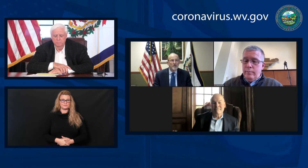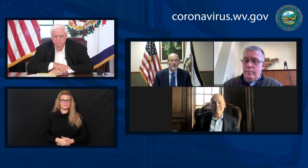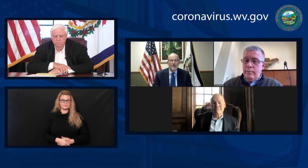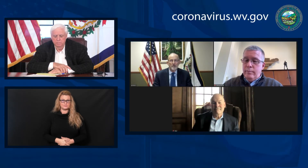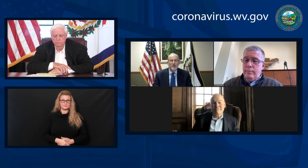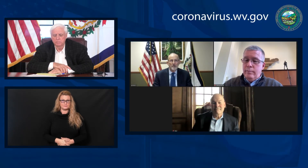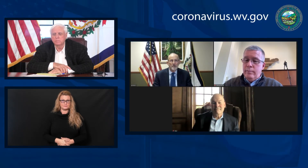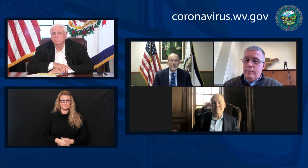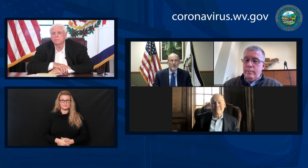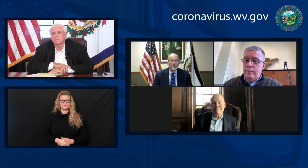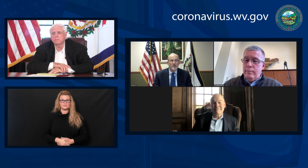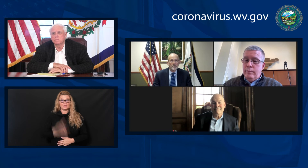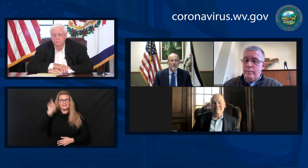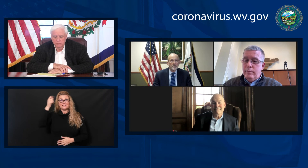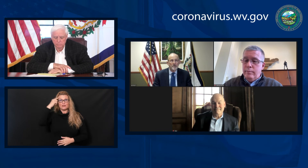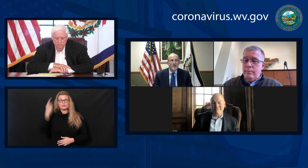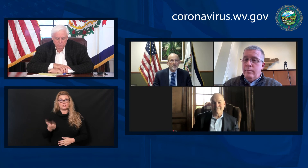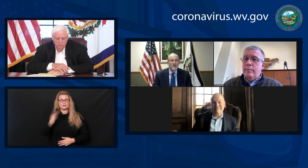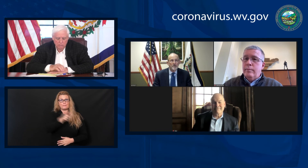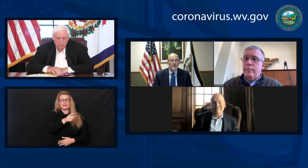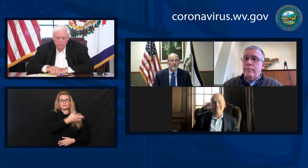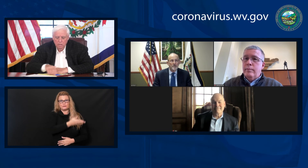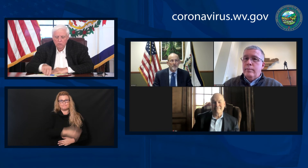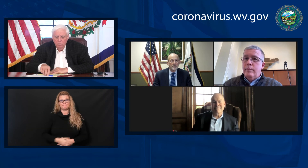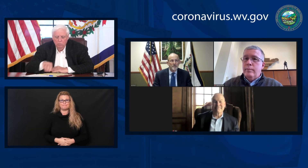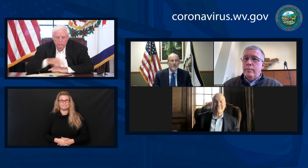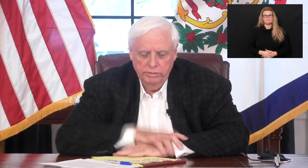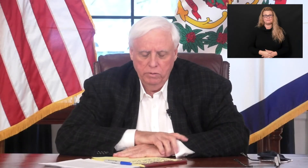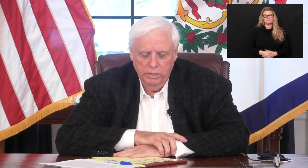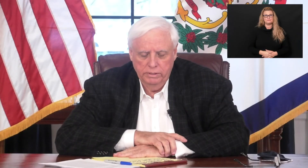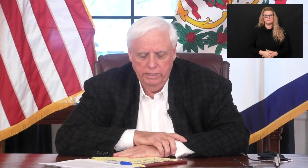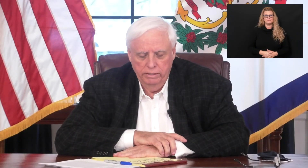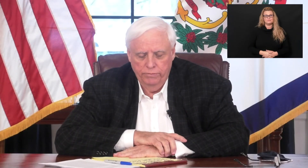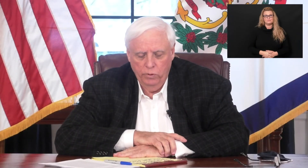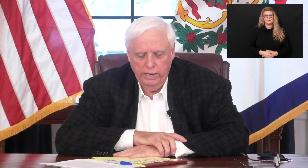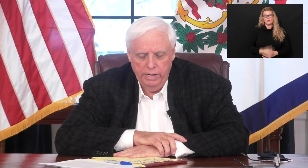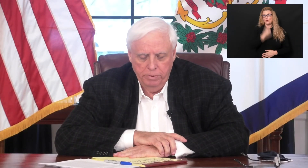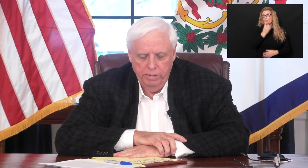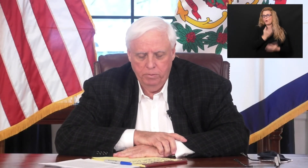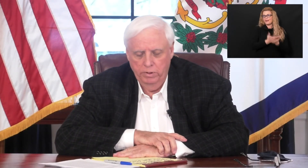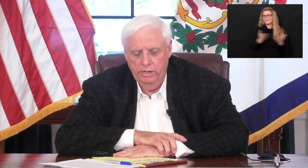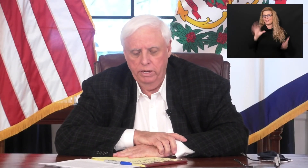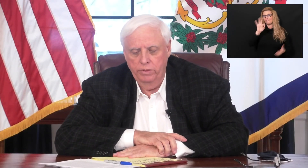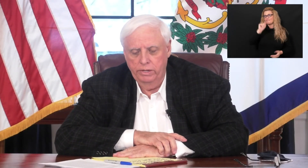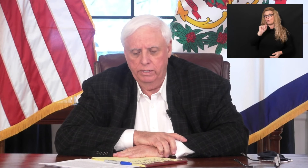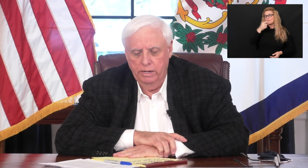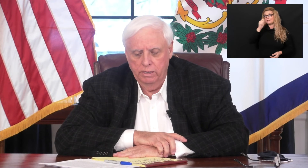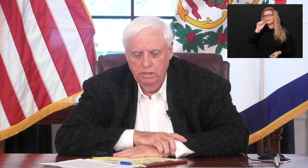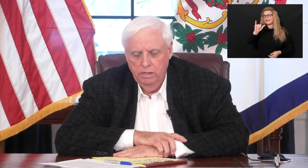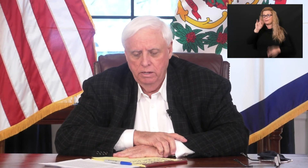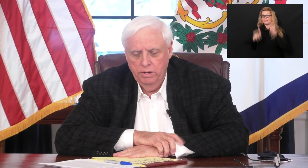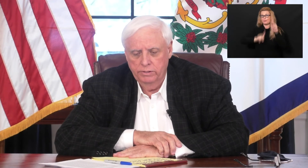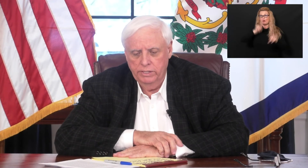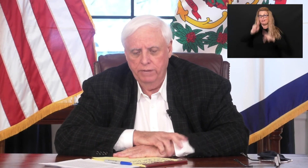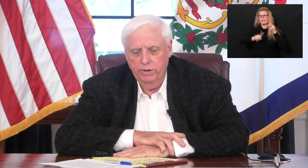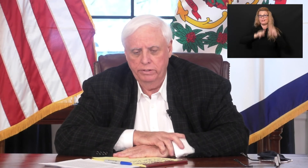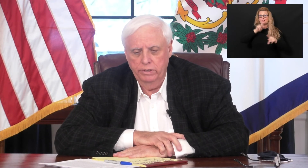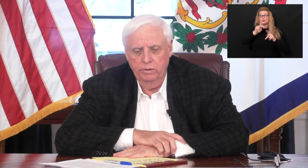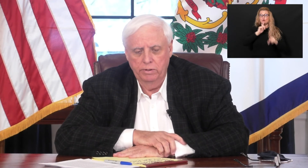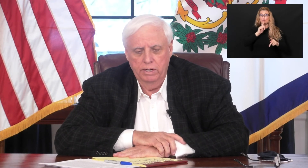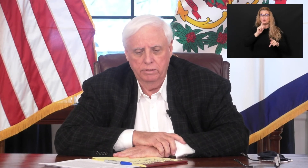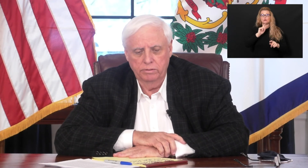All right, well, thank you, Phil. Governor, I'll turn it back to you. Well, I want to say one thing to the Fort Gay people, that are